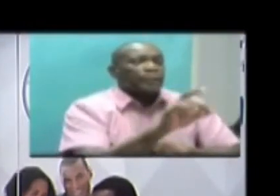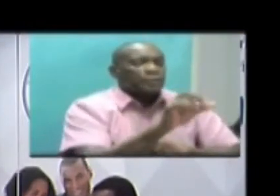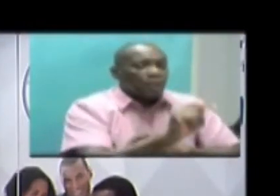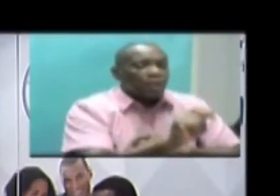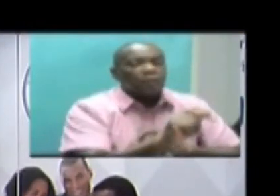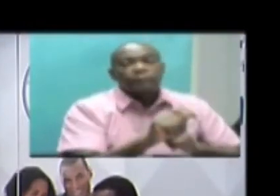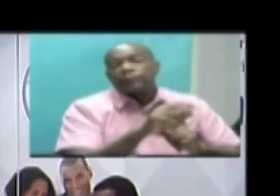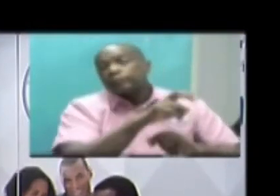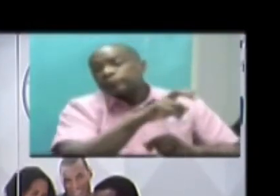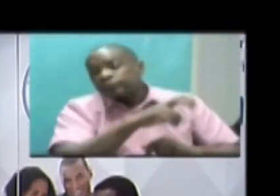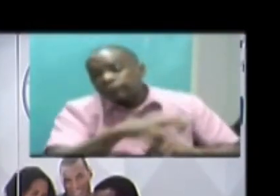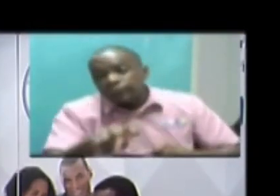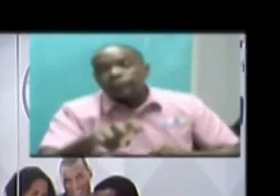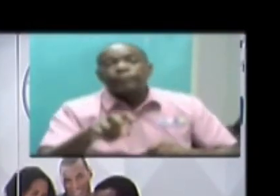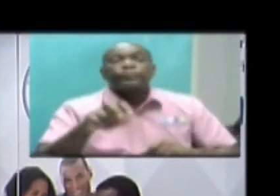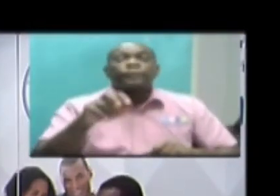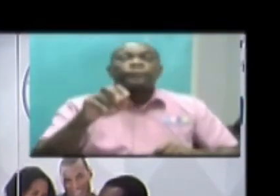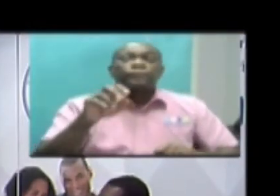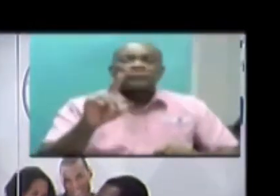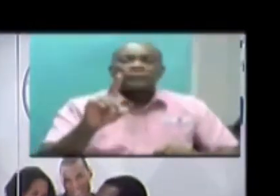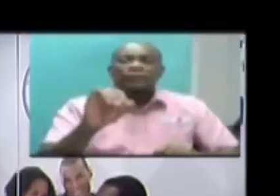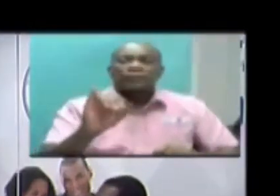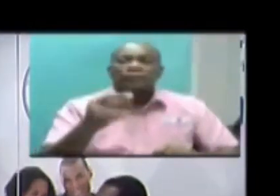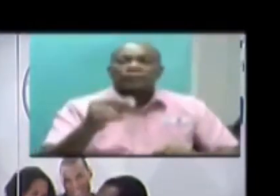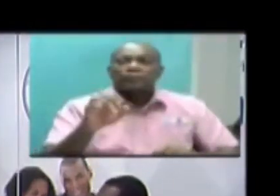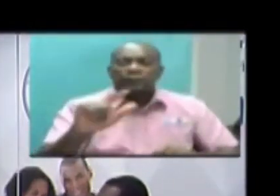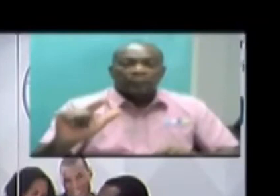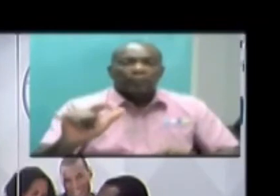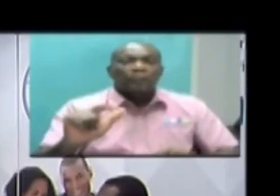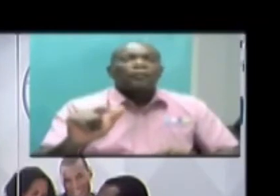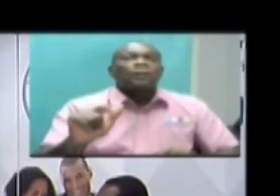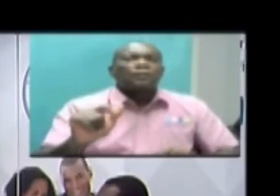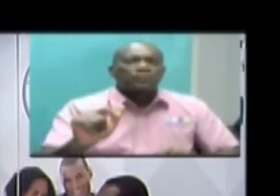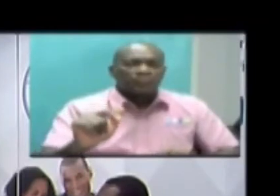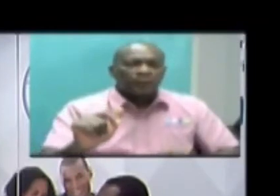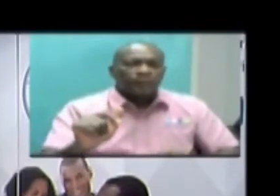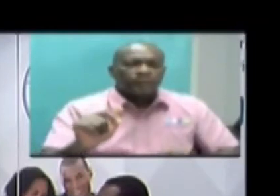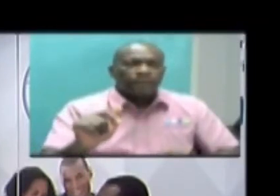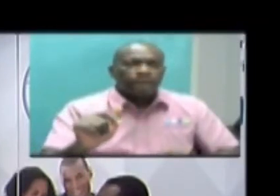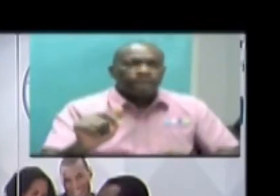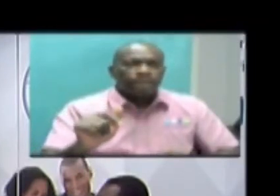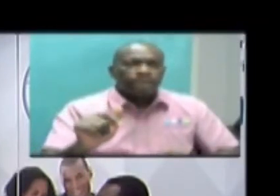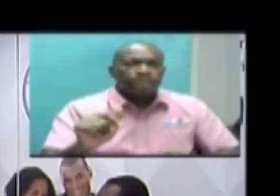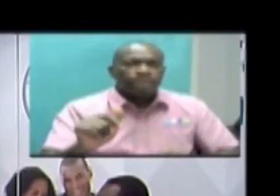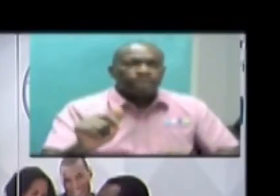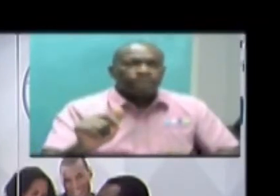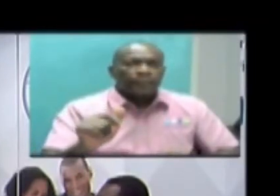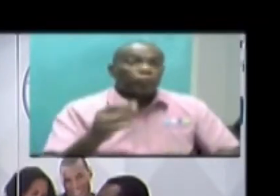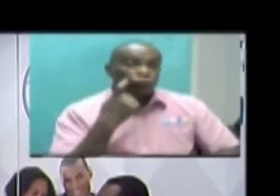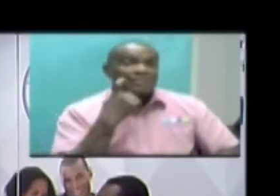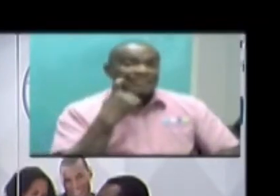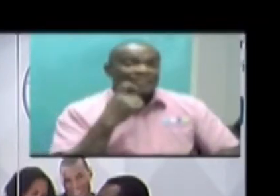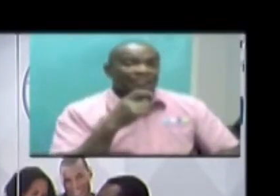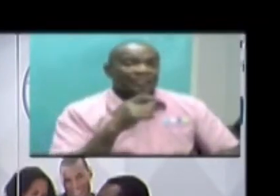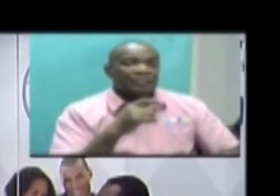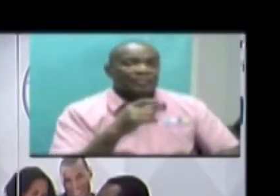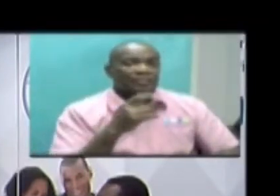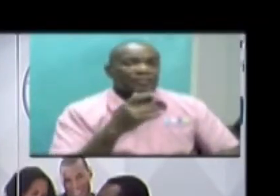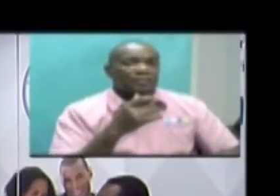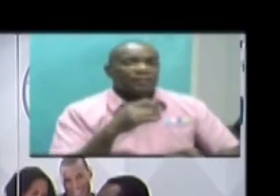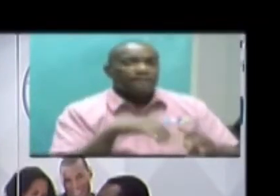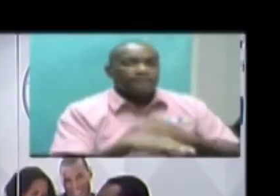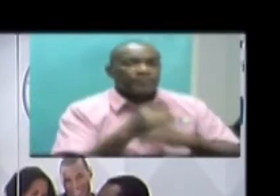now, for his birthday this year, right, which was only 29th January, it